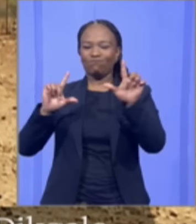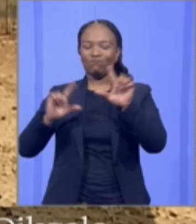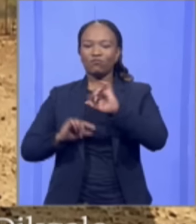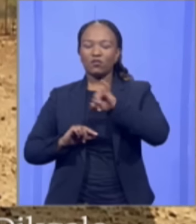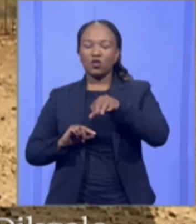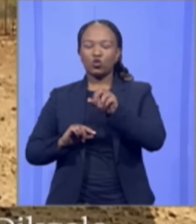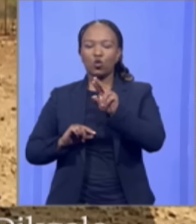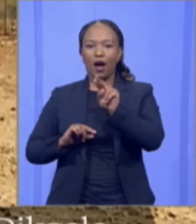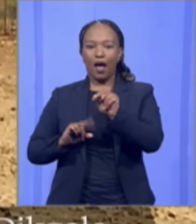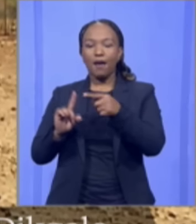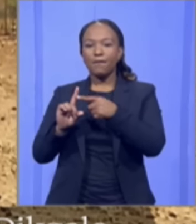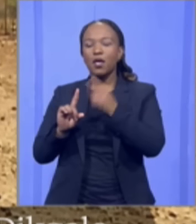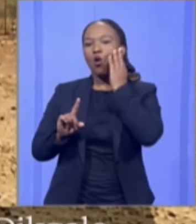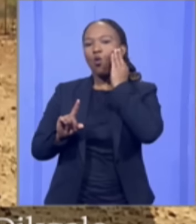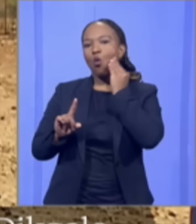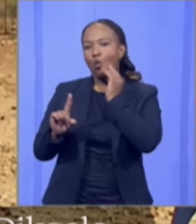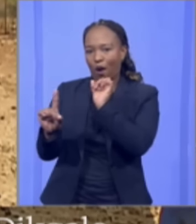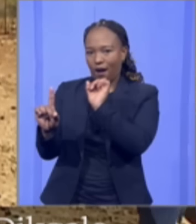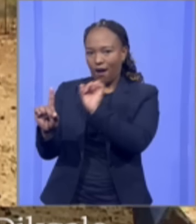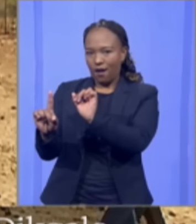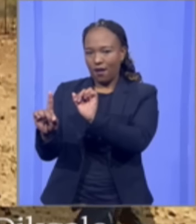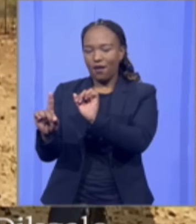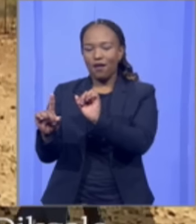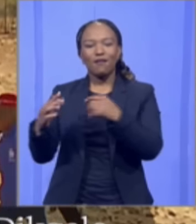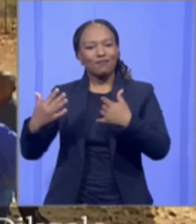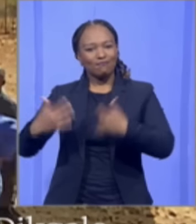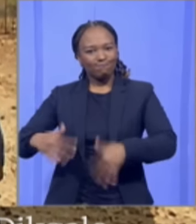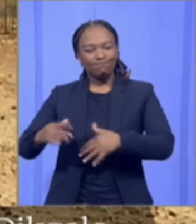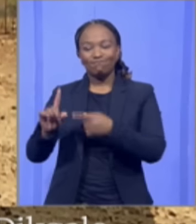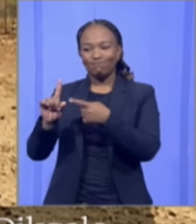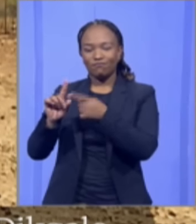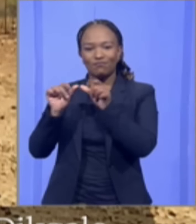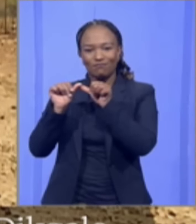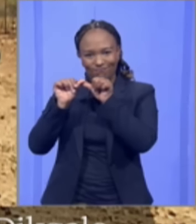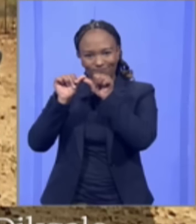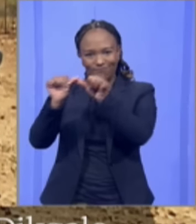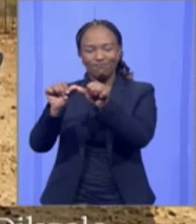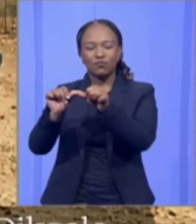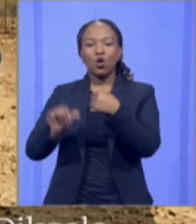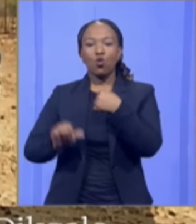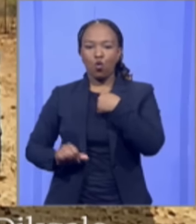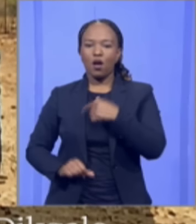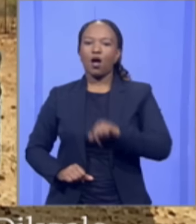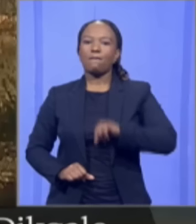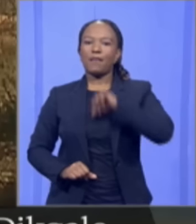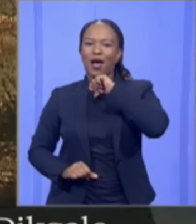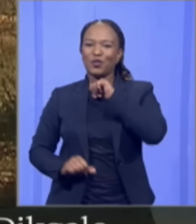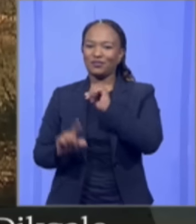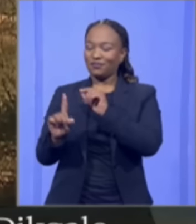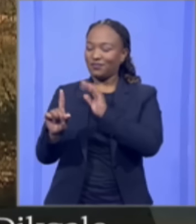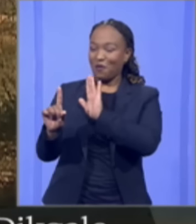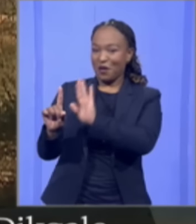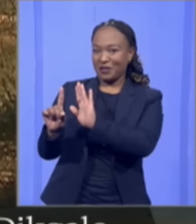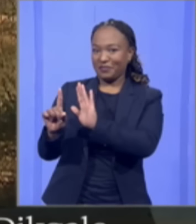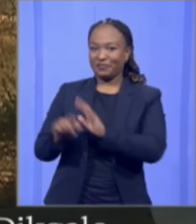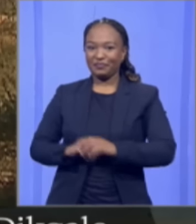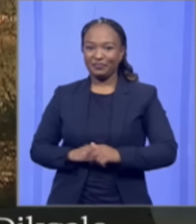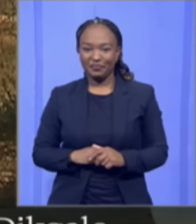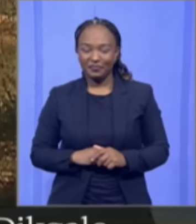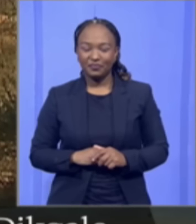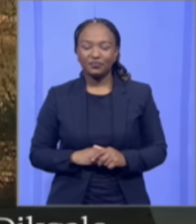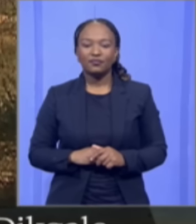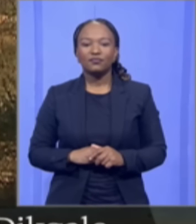nna ko kwa ke re o tshware bja lenoko o be proud ka wena. Yo